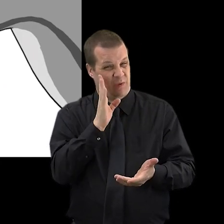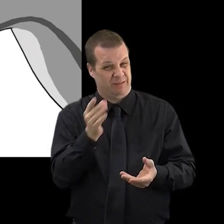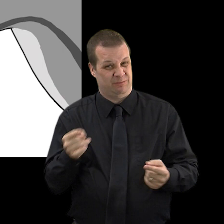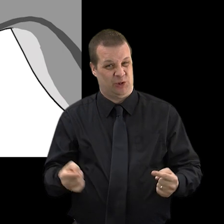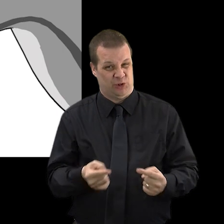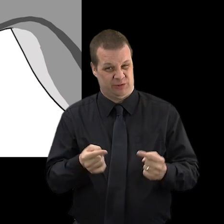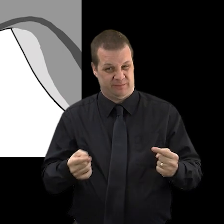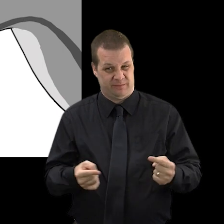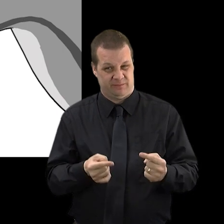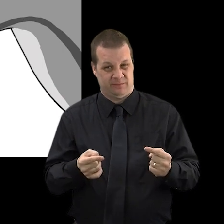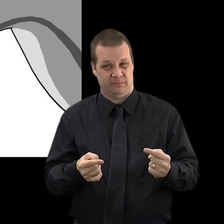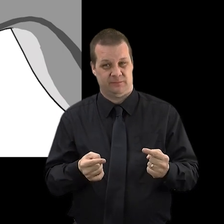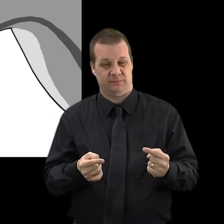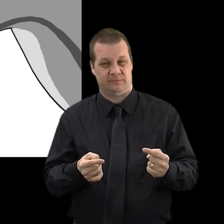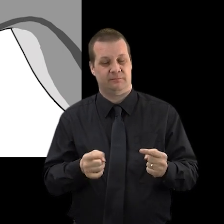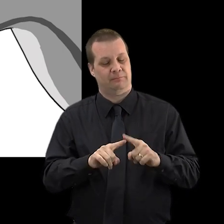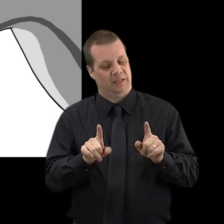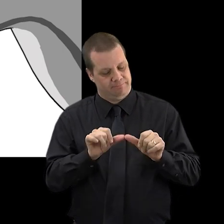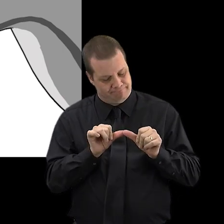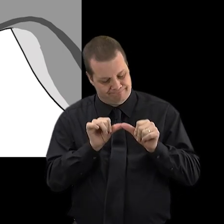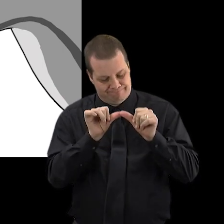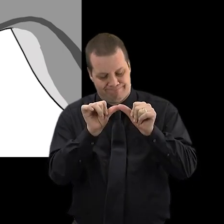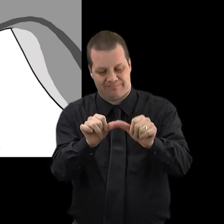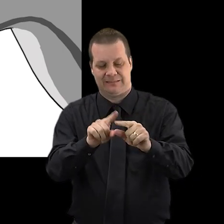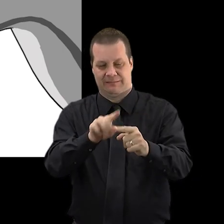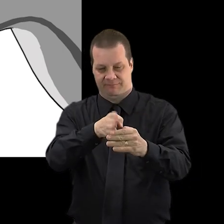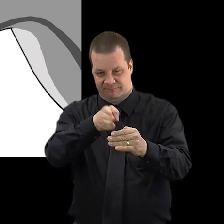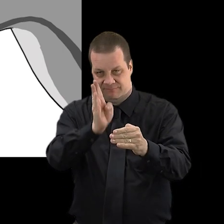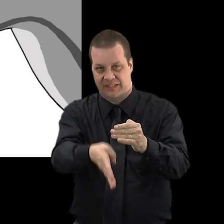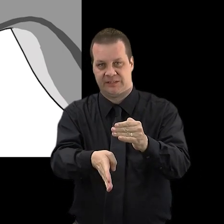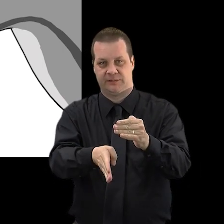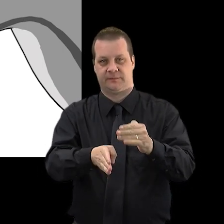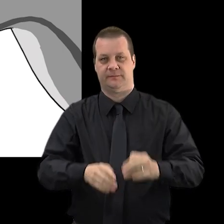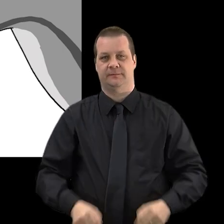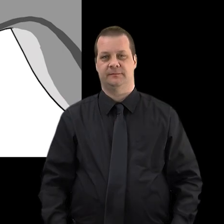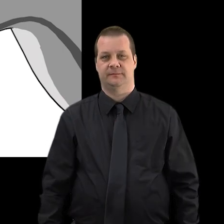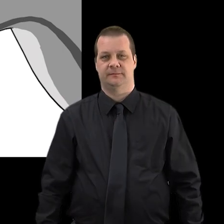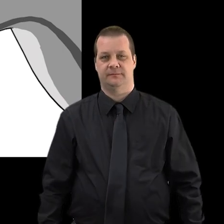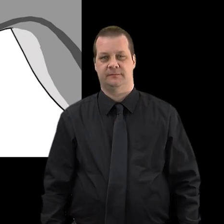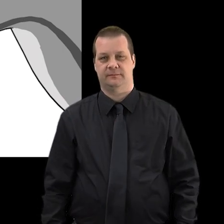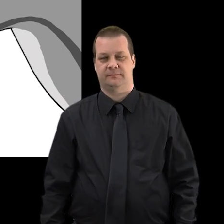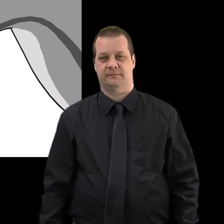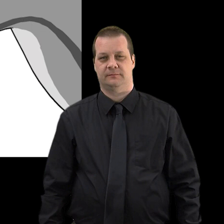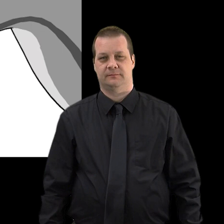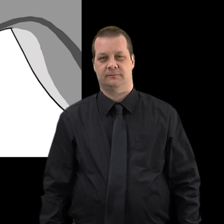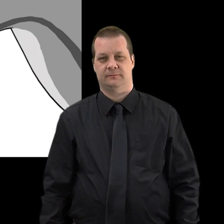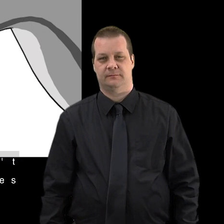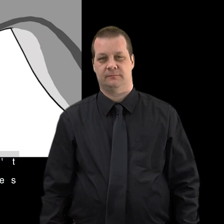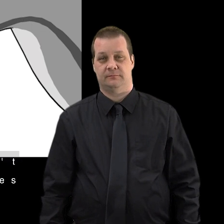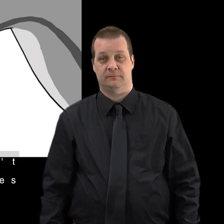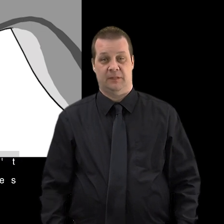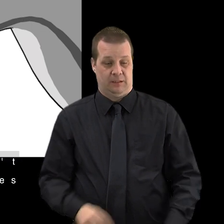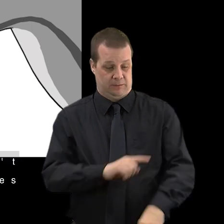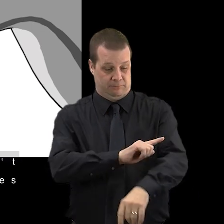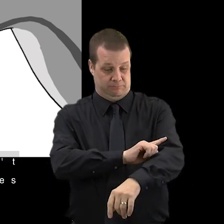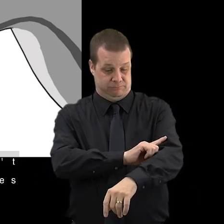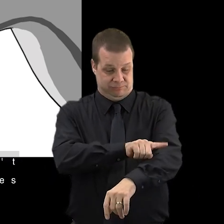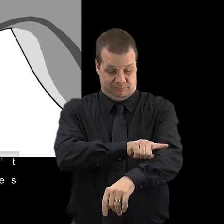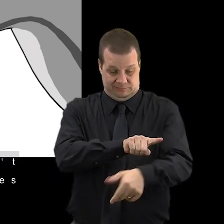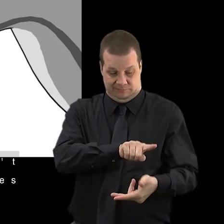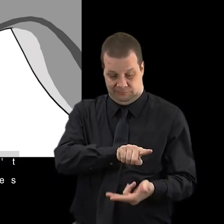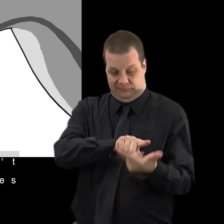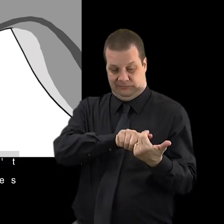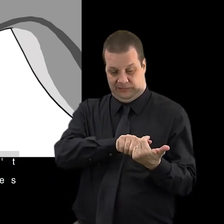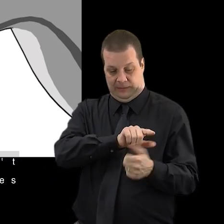Be persistent. Be sure that the bleeding stops. Clip the rod with the small Velcro strap, securing it so that it